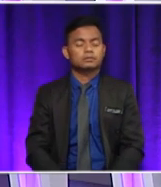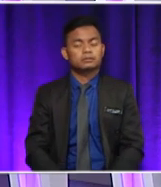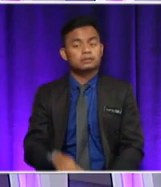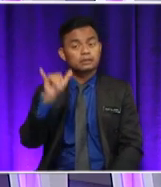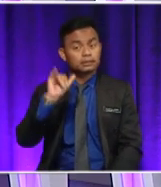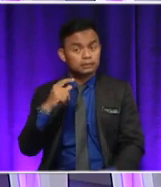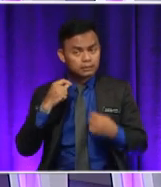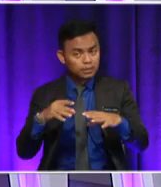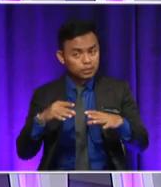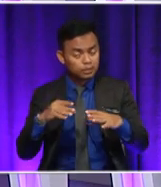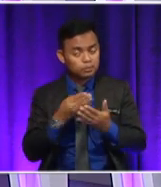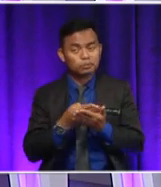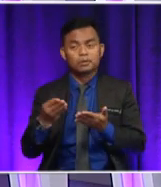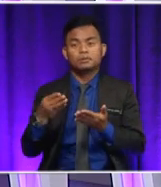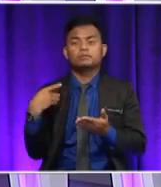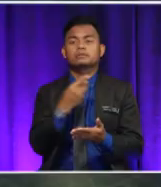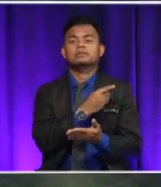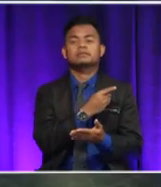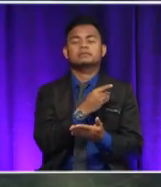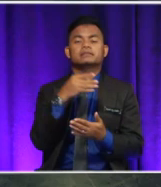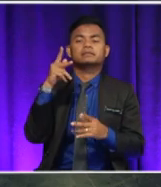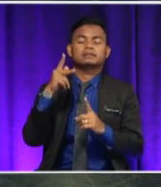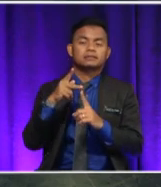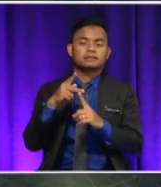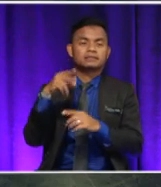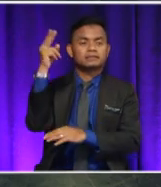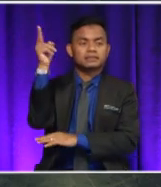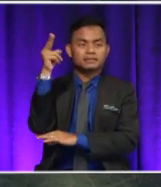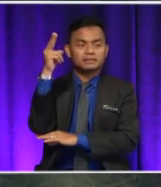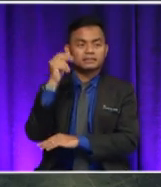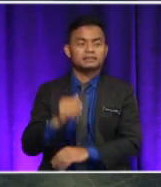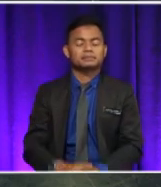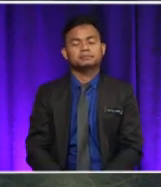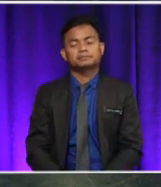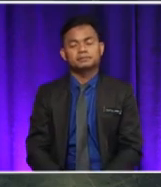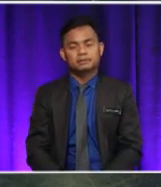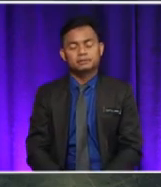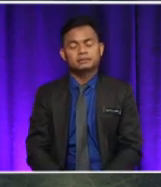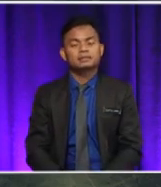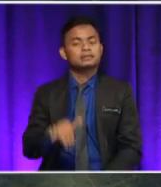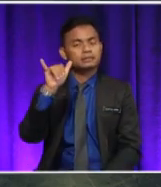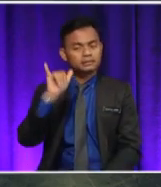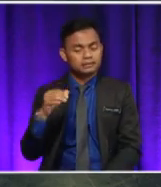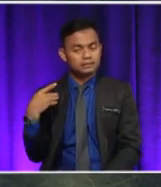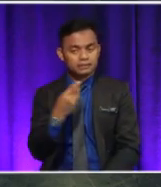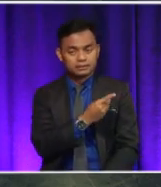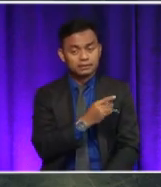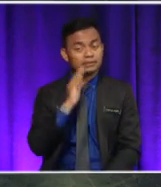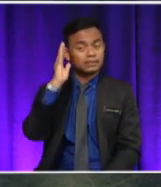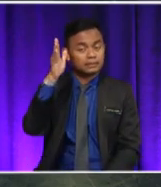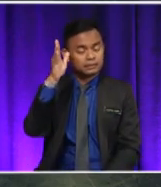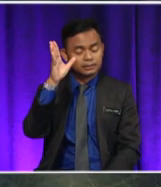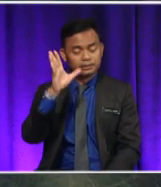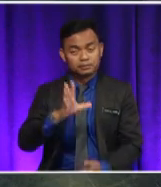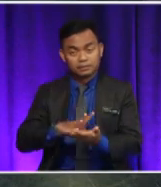the jungle. Are we still going to be in the jungle right now, Teacher Liana? Yes, we will definitely explore it deeper. Okay,